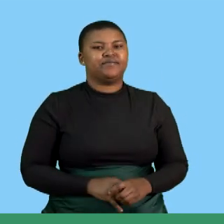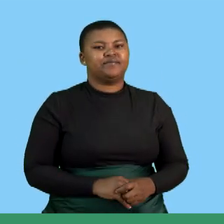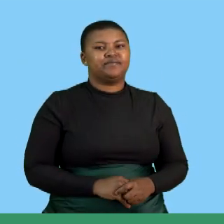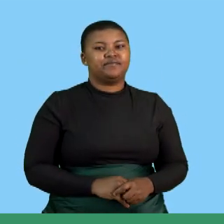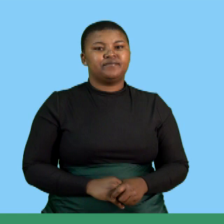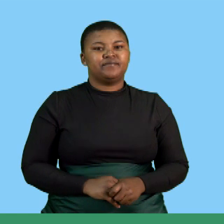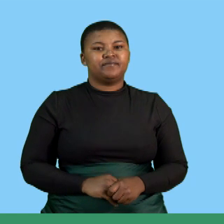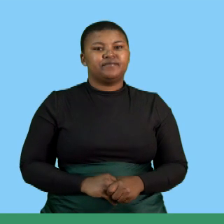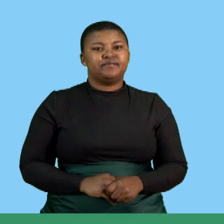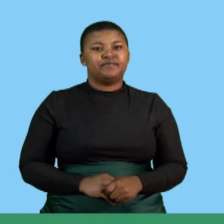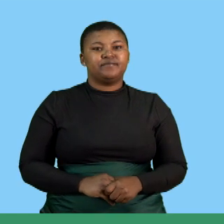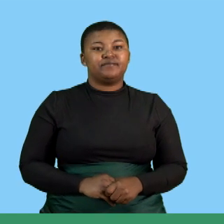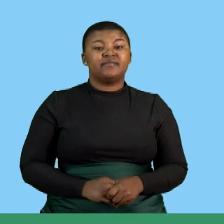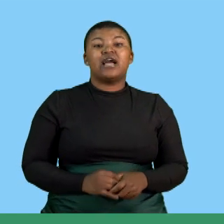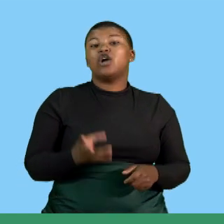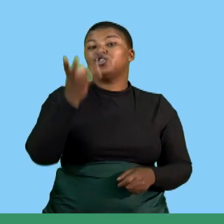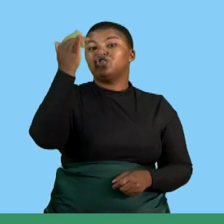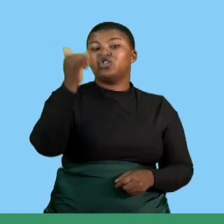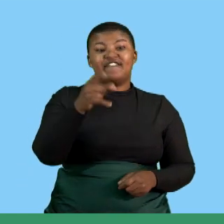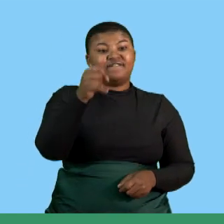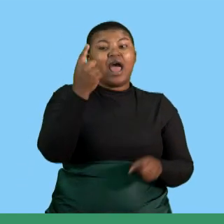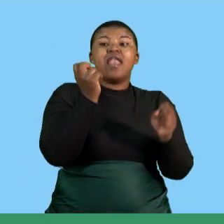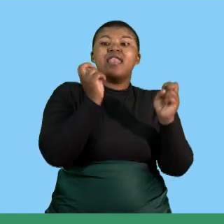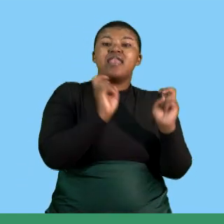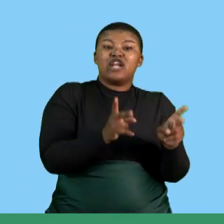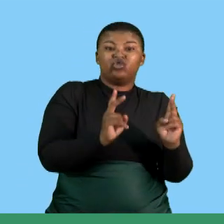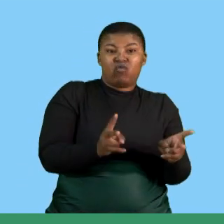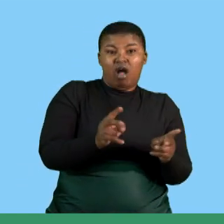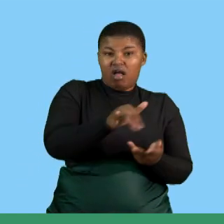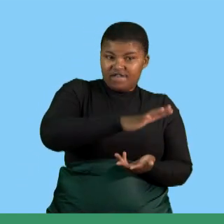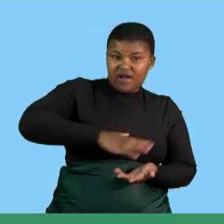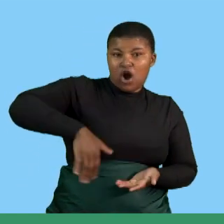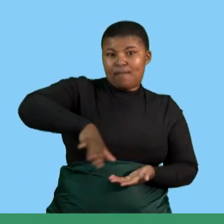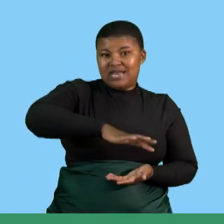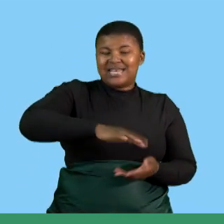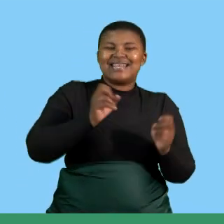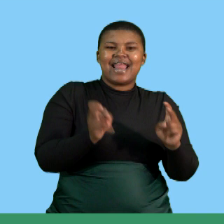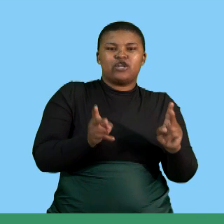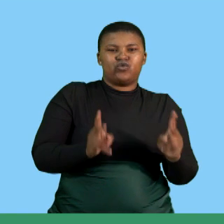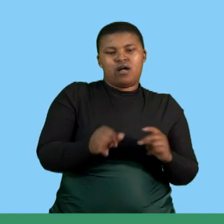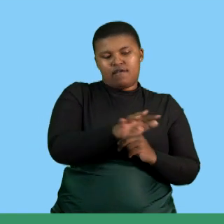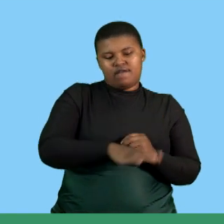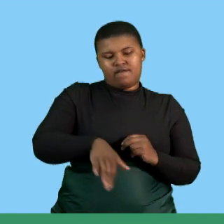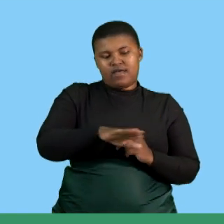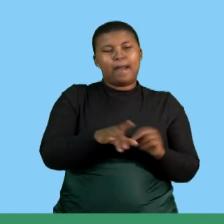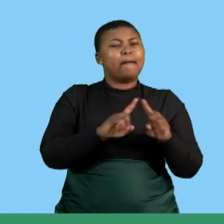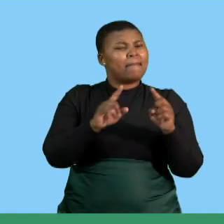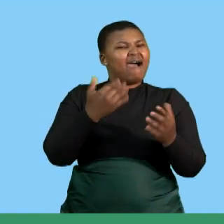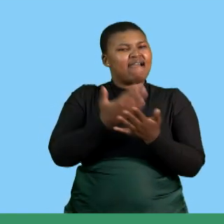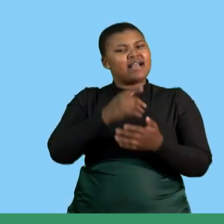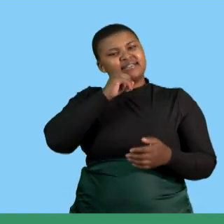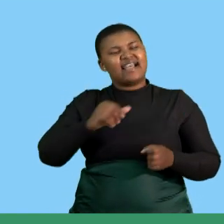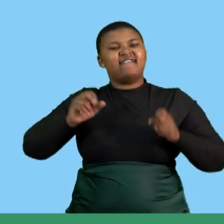natural environment first. Now, we are talking about natural environment, but it can also be referred to as